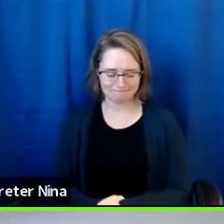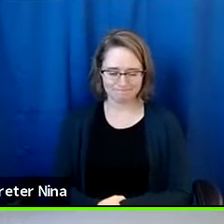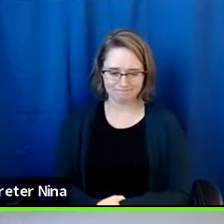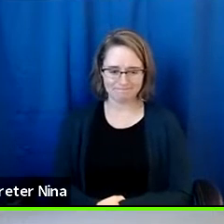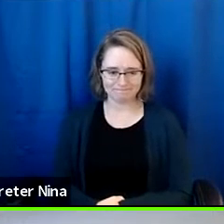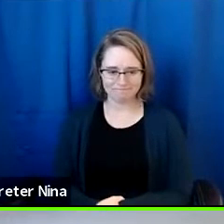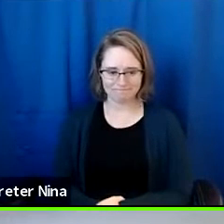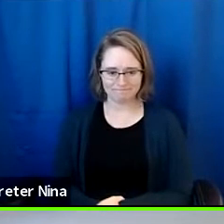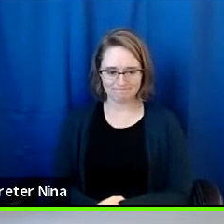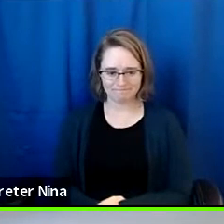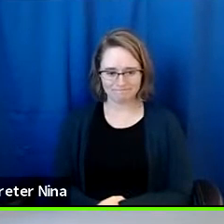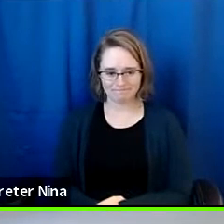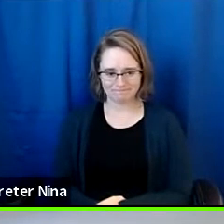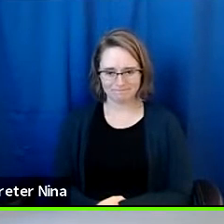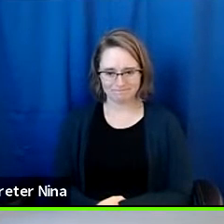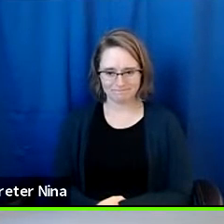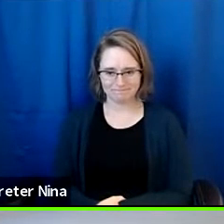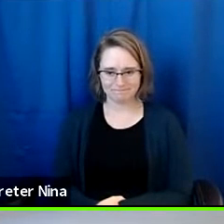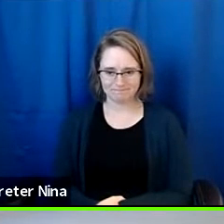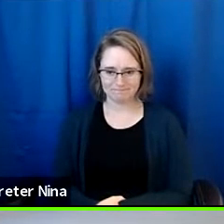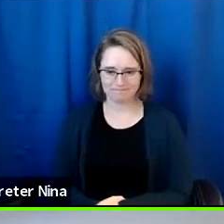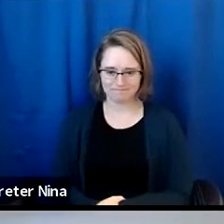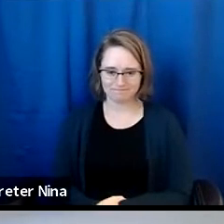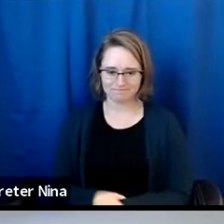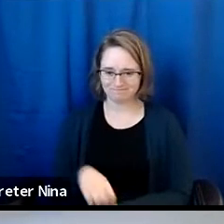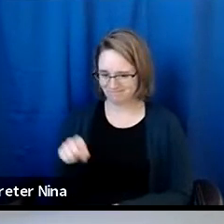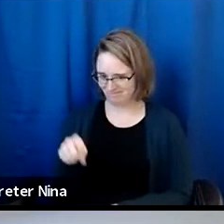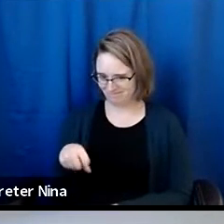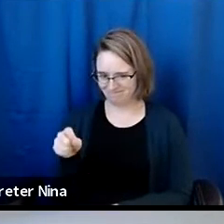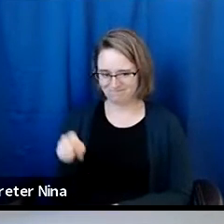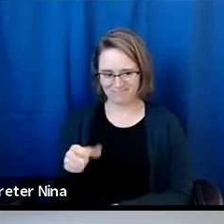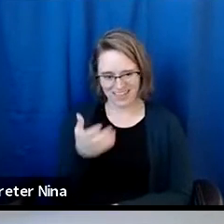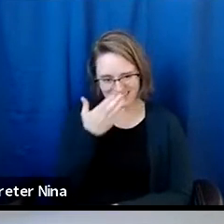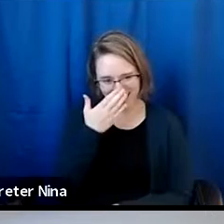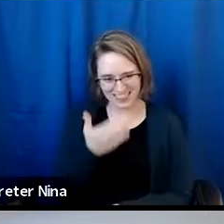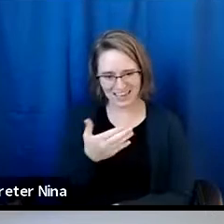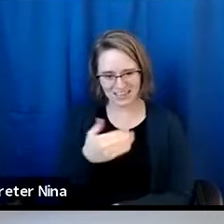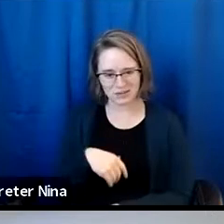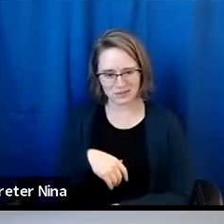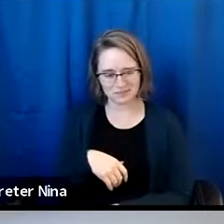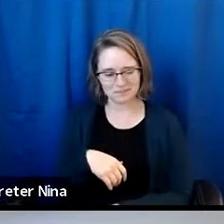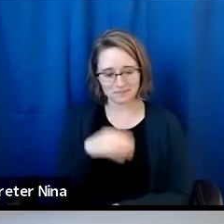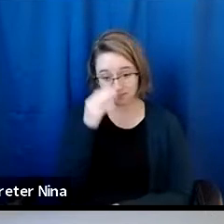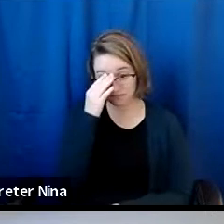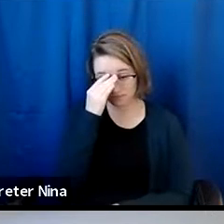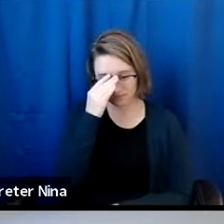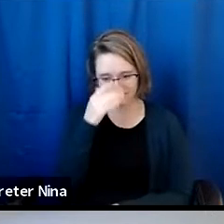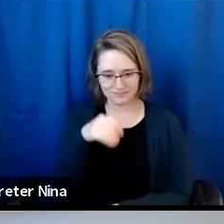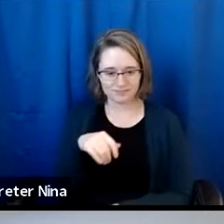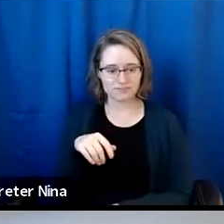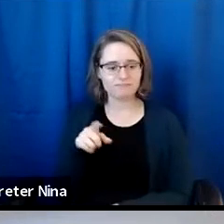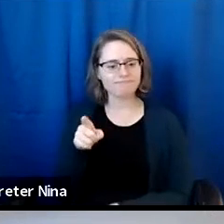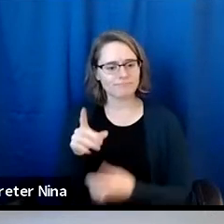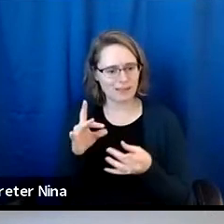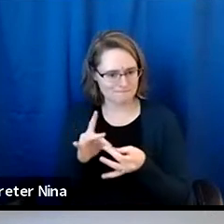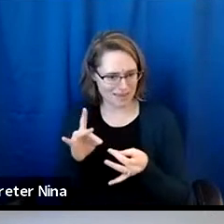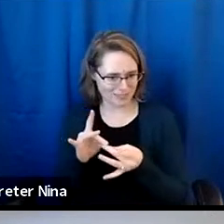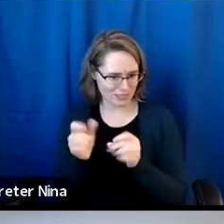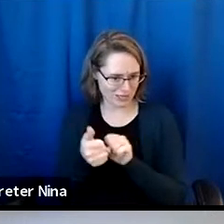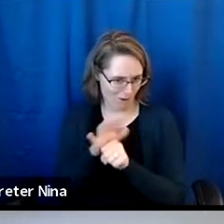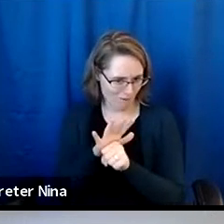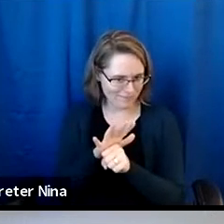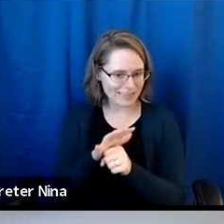Yes, it does. Thank you for sharing that. So you mentioned